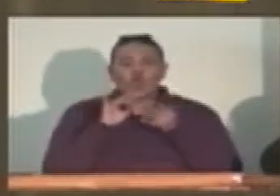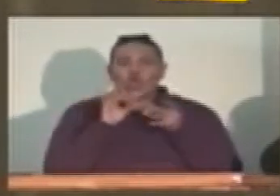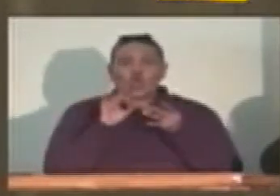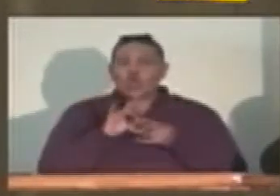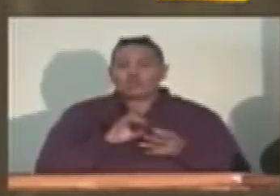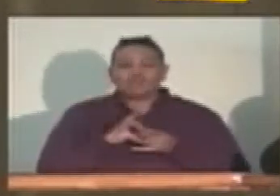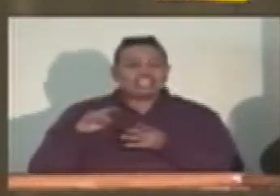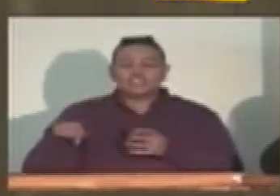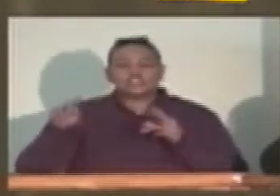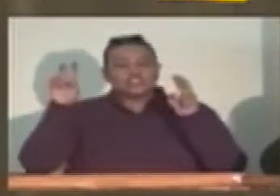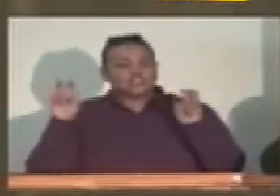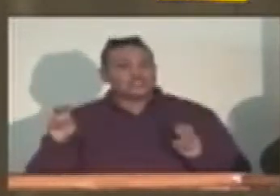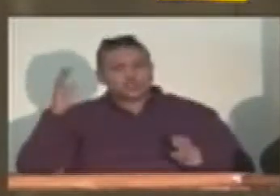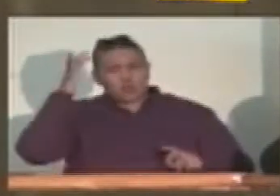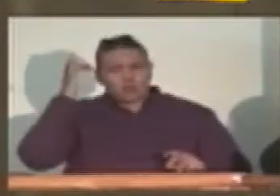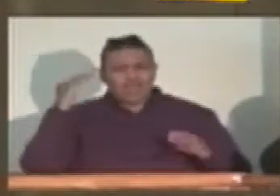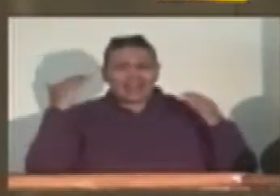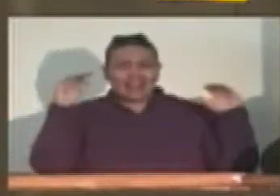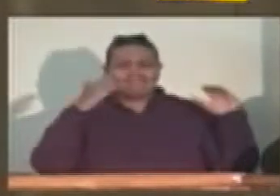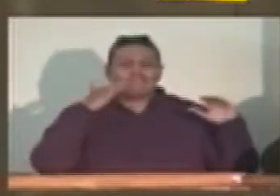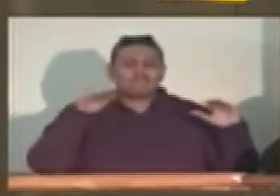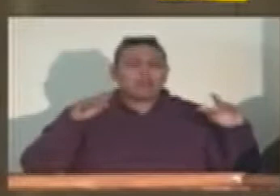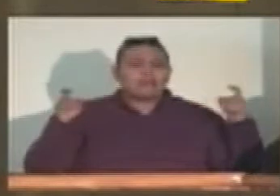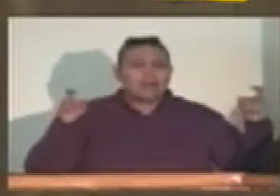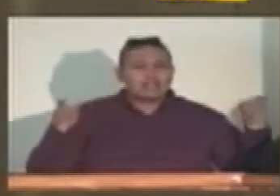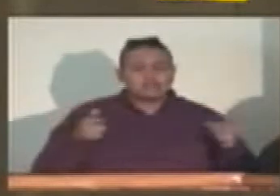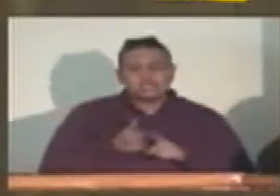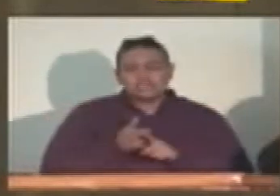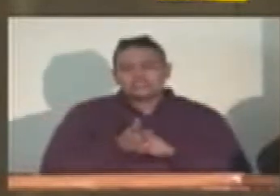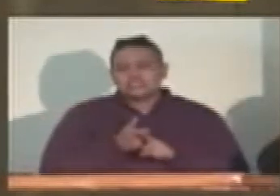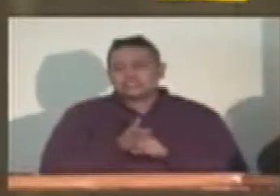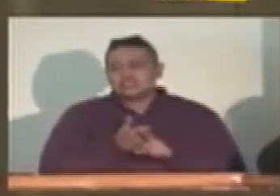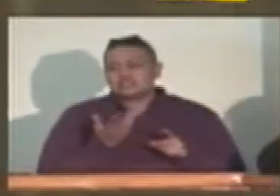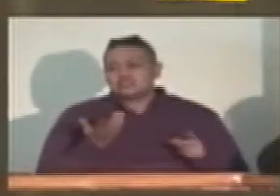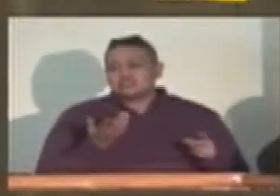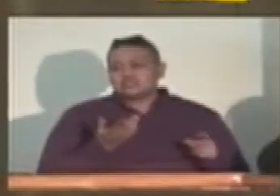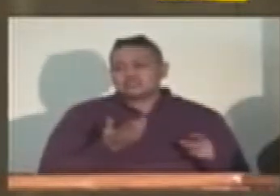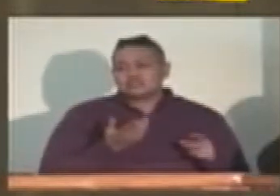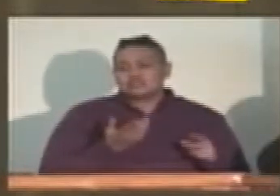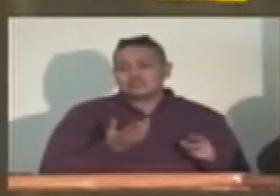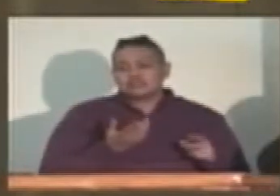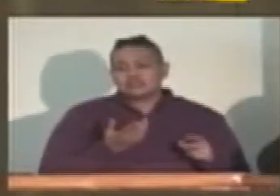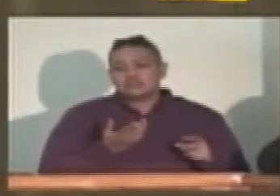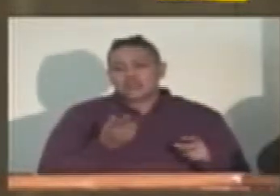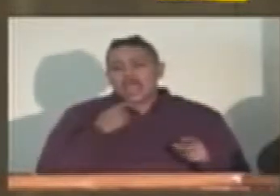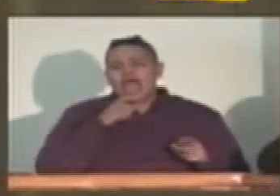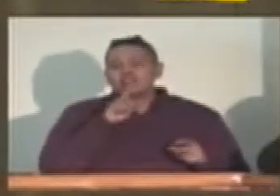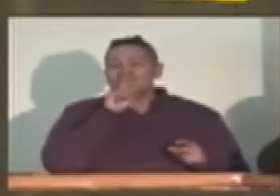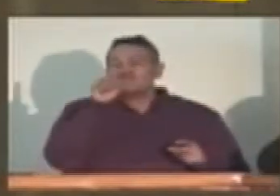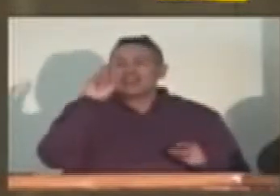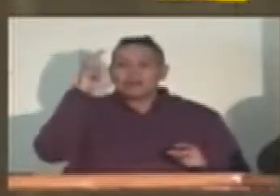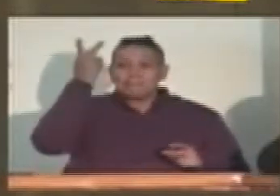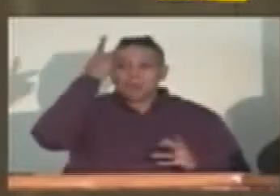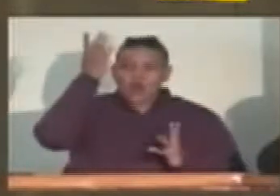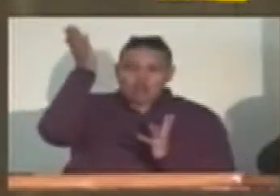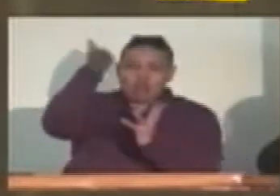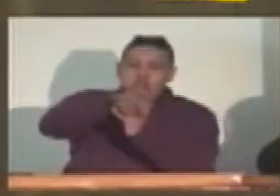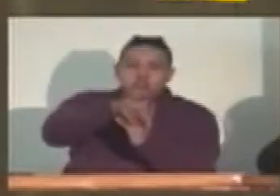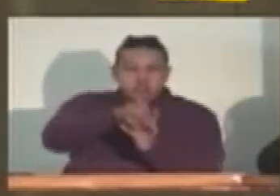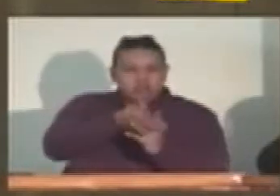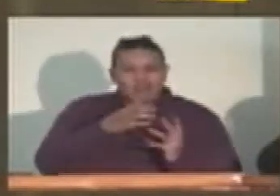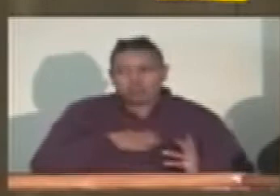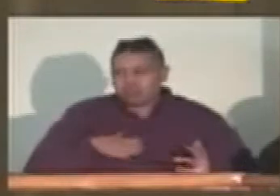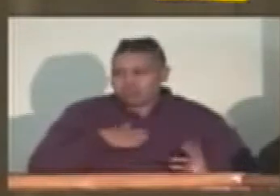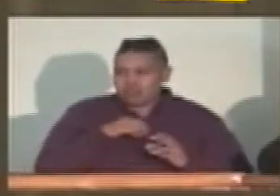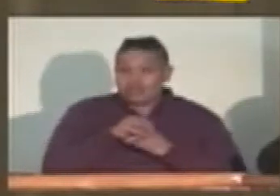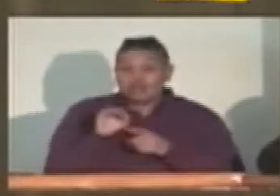matters, because the level of mismanagement, cronyism, and outright political interference in